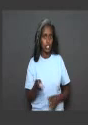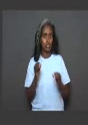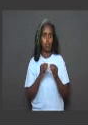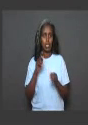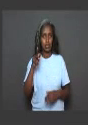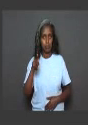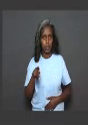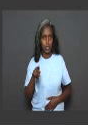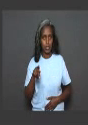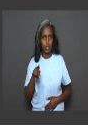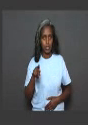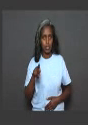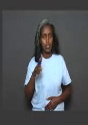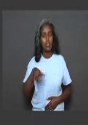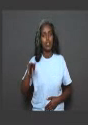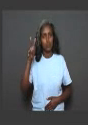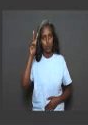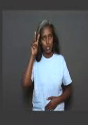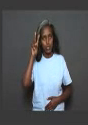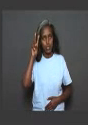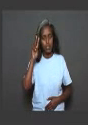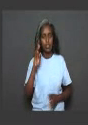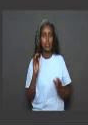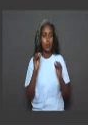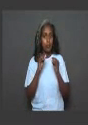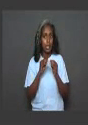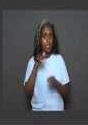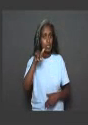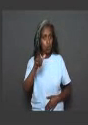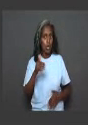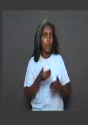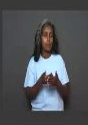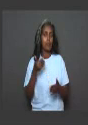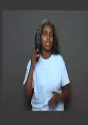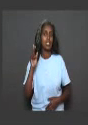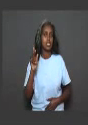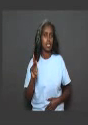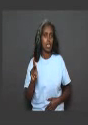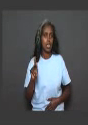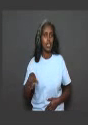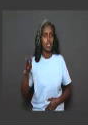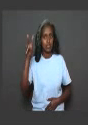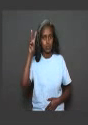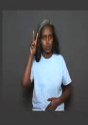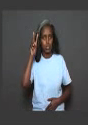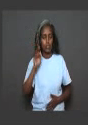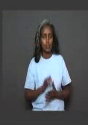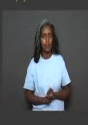plus p squared plus y minus k